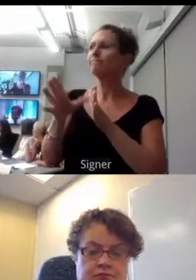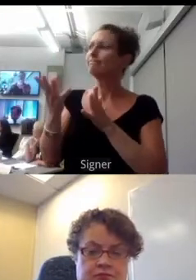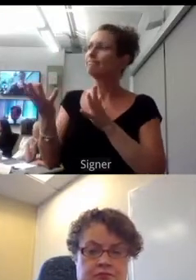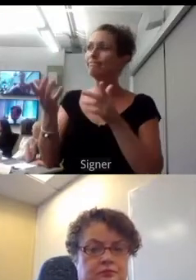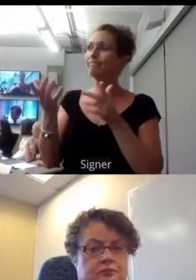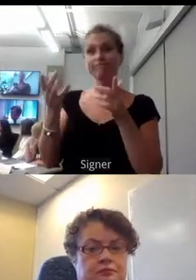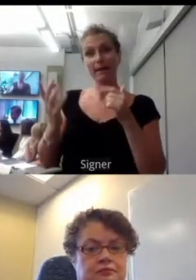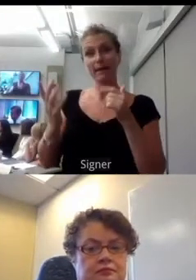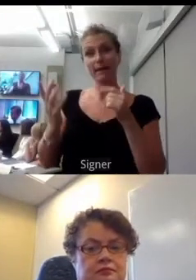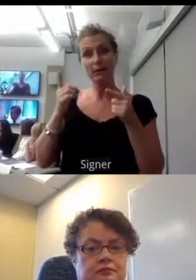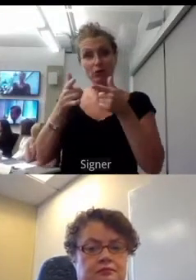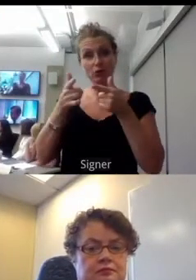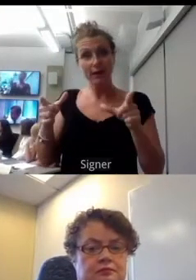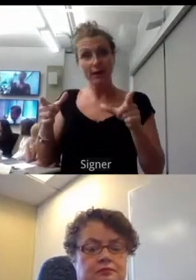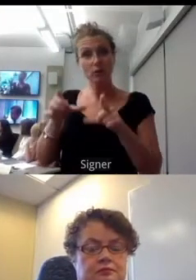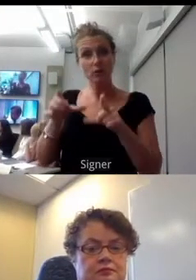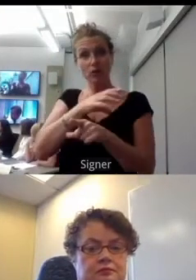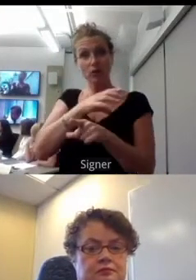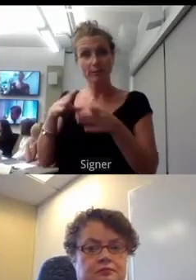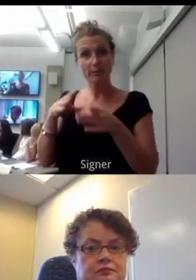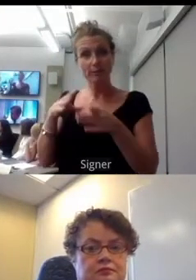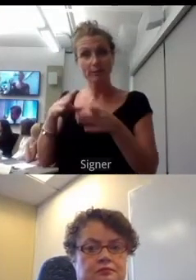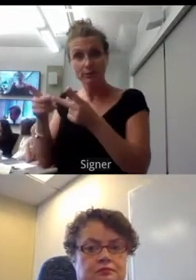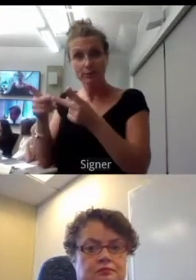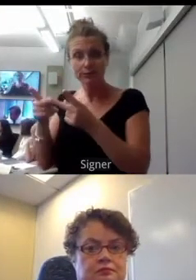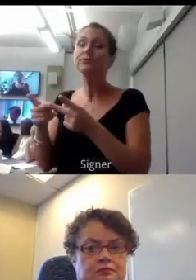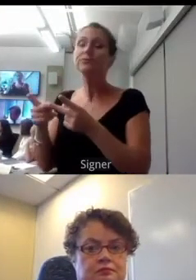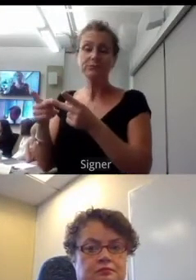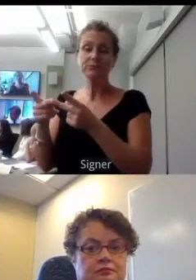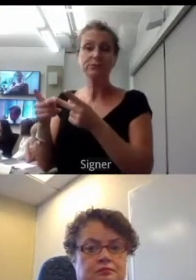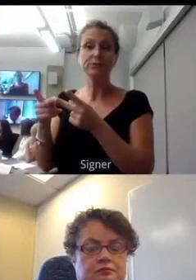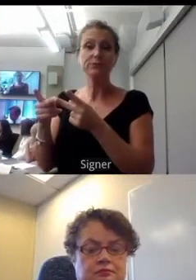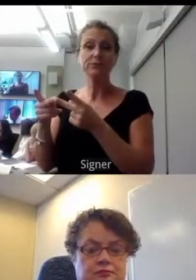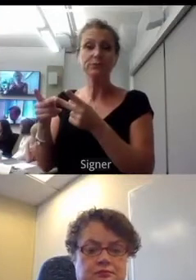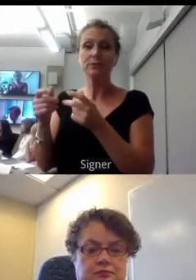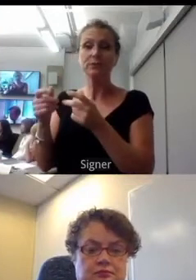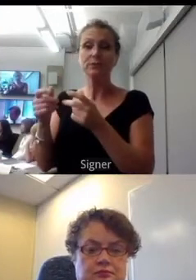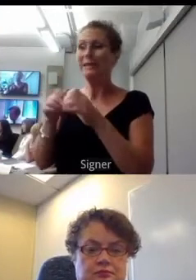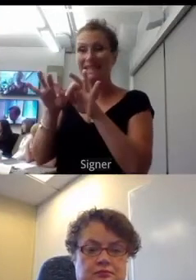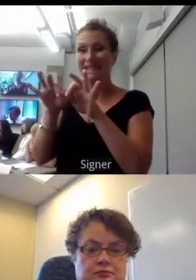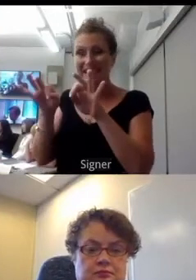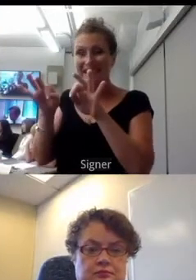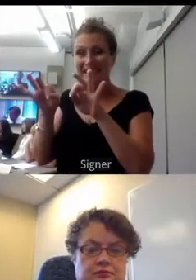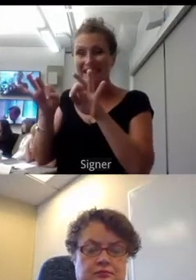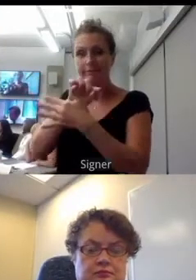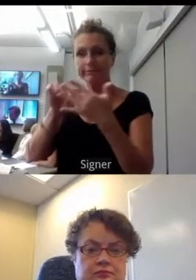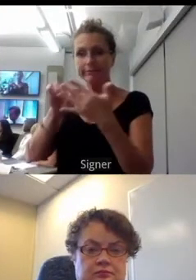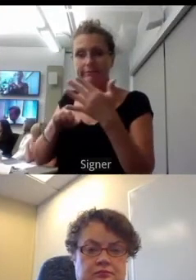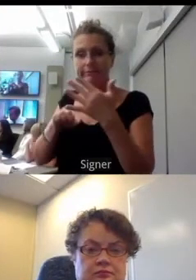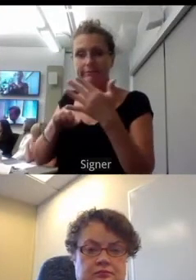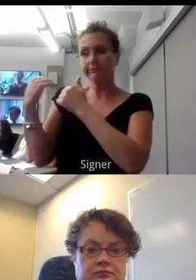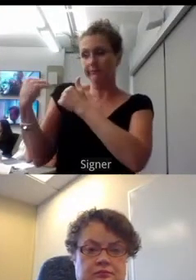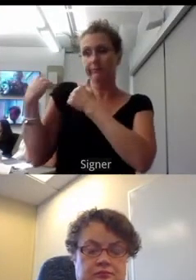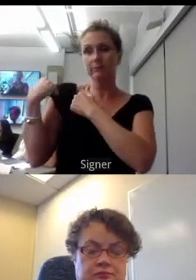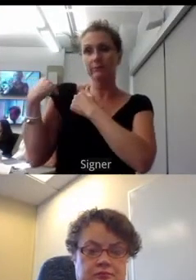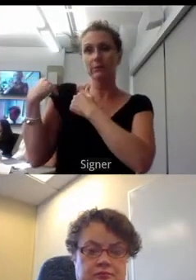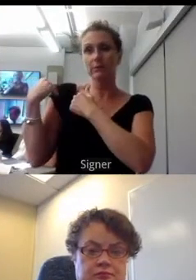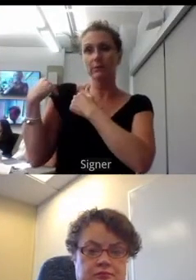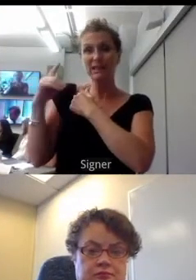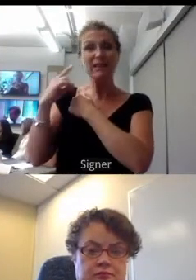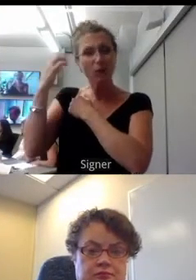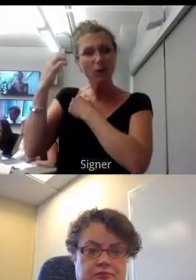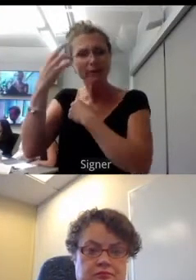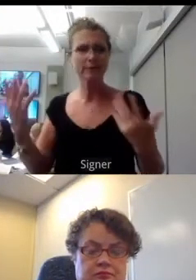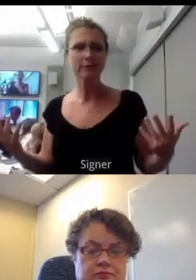position, and with certain kind of key responsibilities for a reason, that it was to really hold